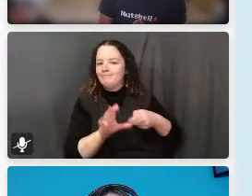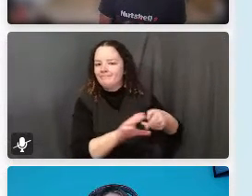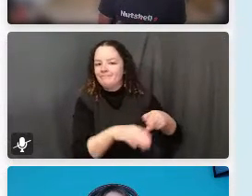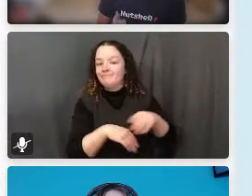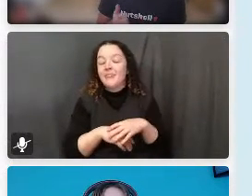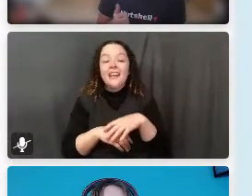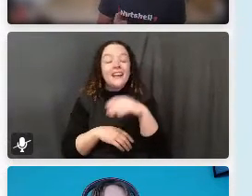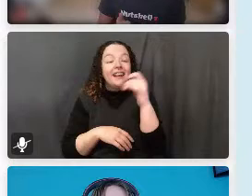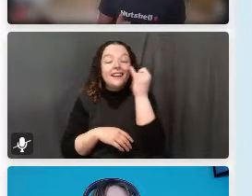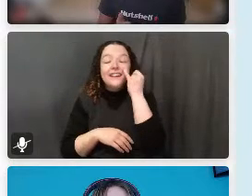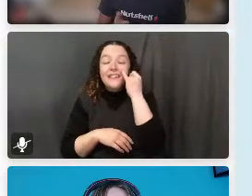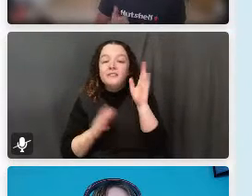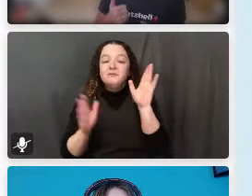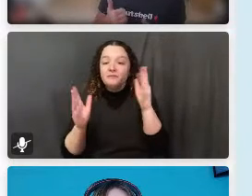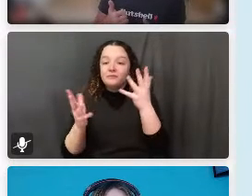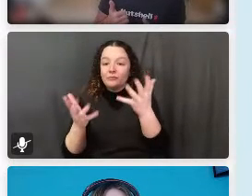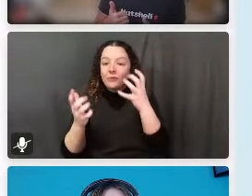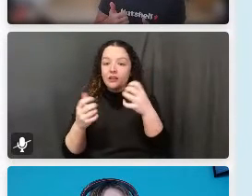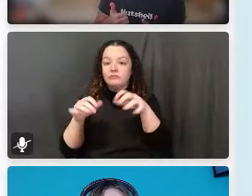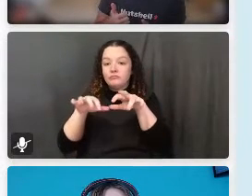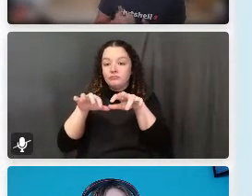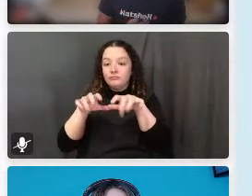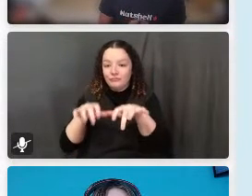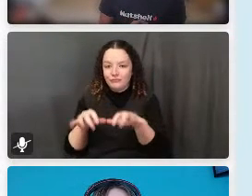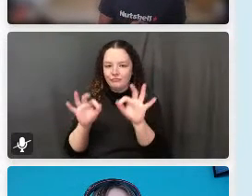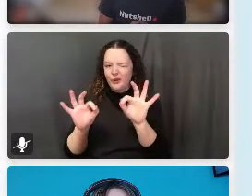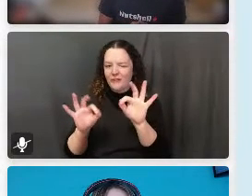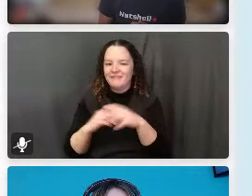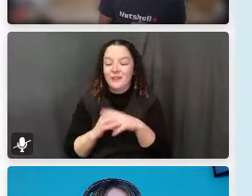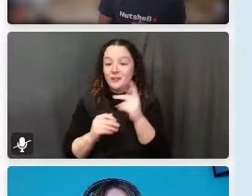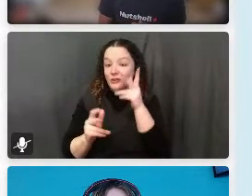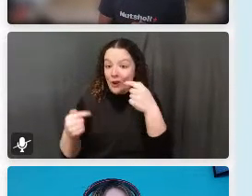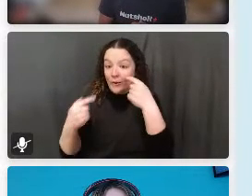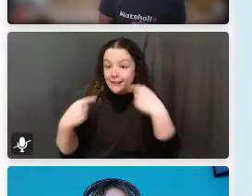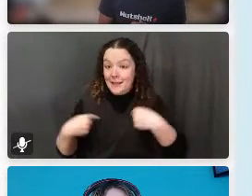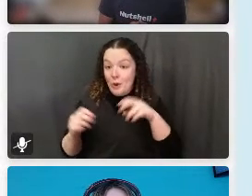I can just get something in the chat that says you can hear and see me okay.